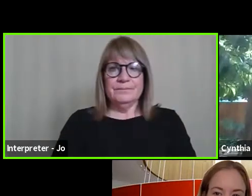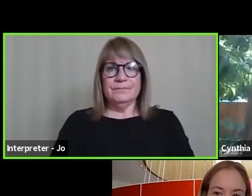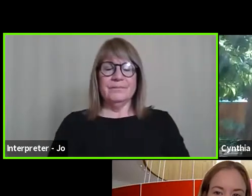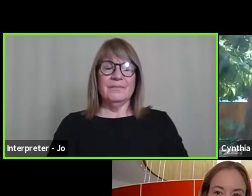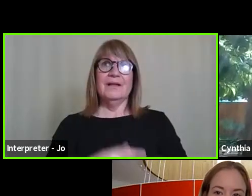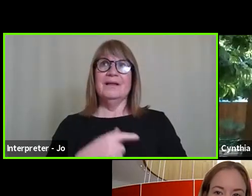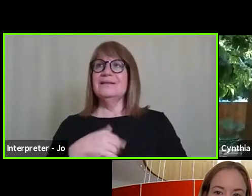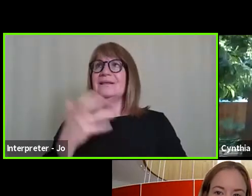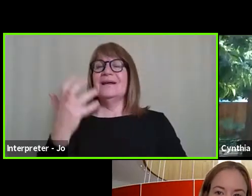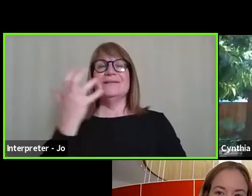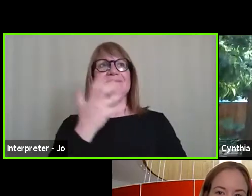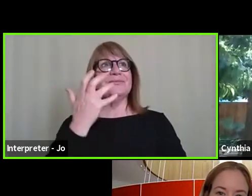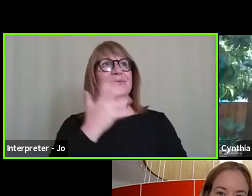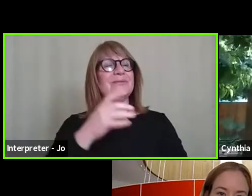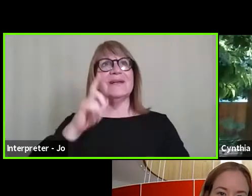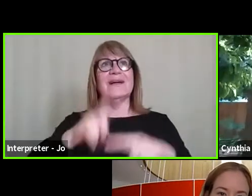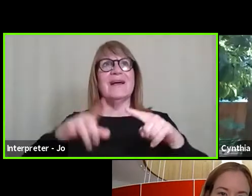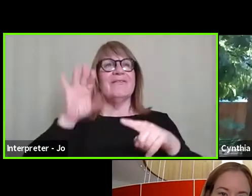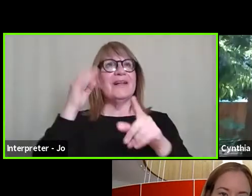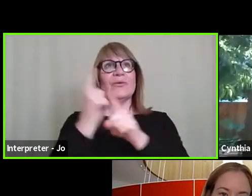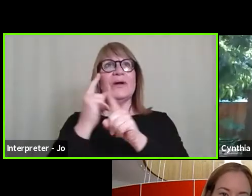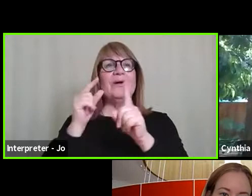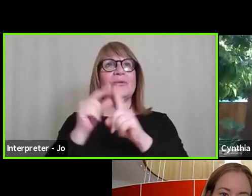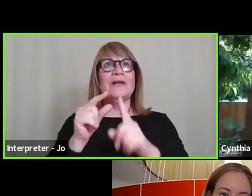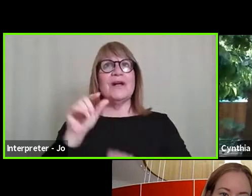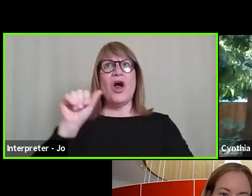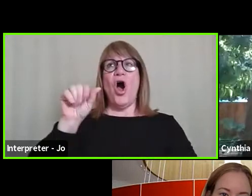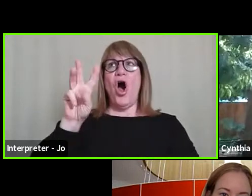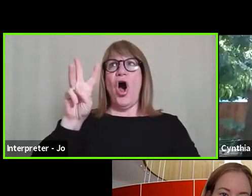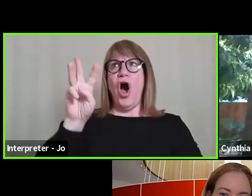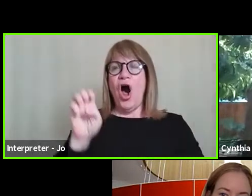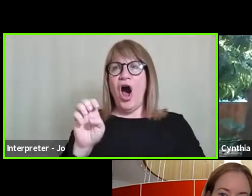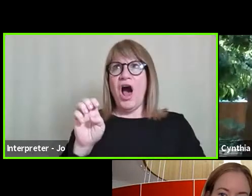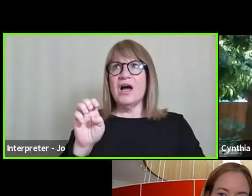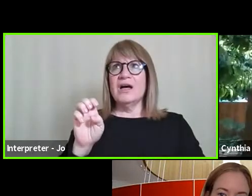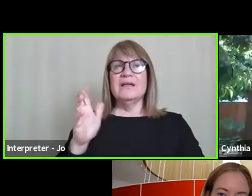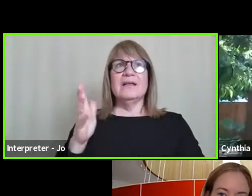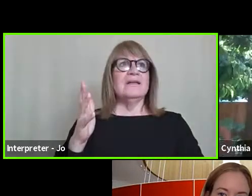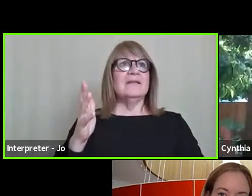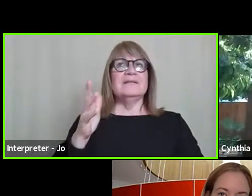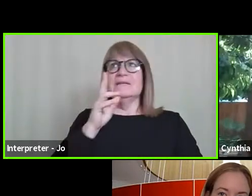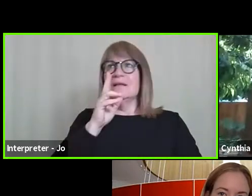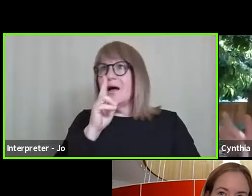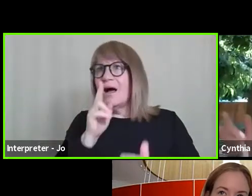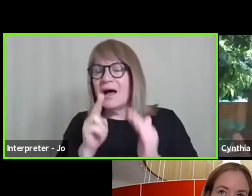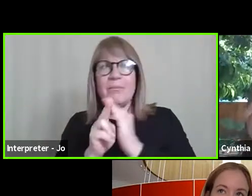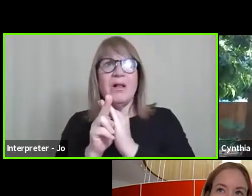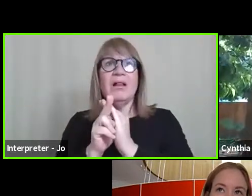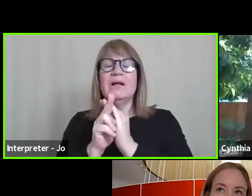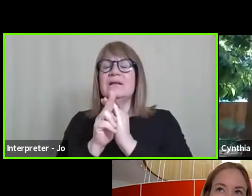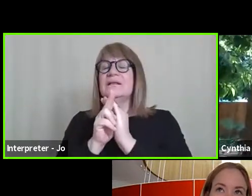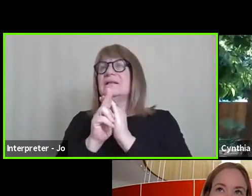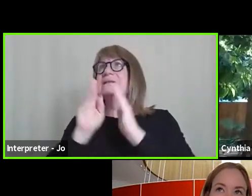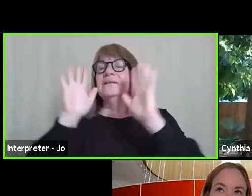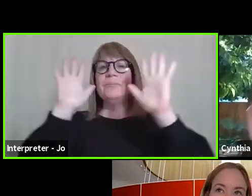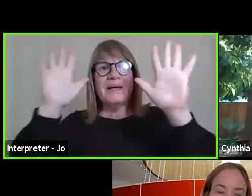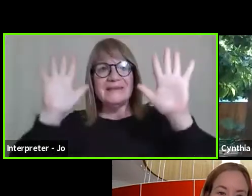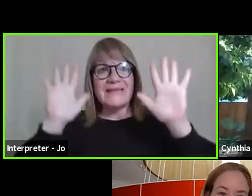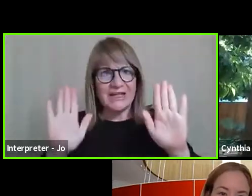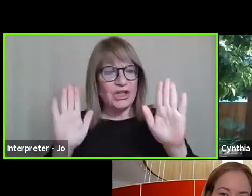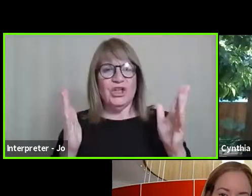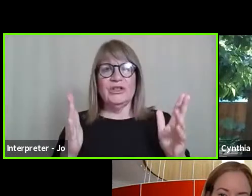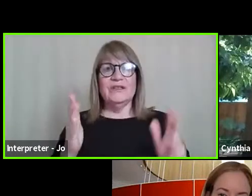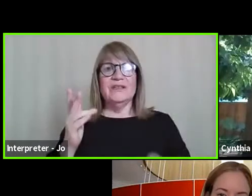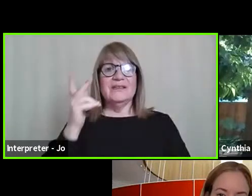like ah making i don't know what humbling something spectacular to see this kind of